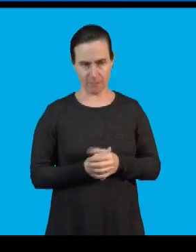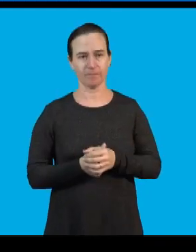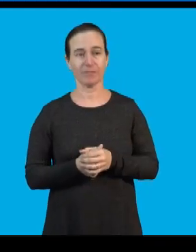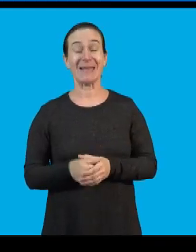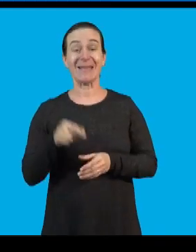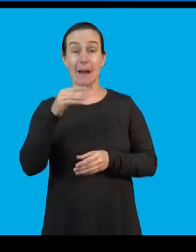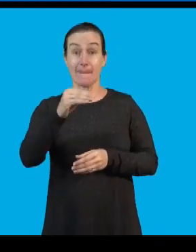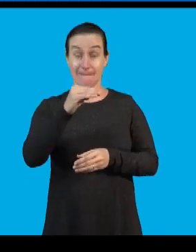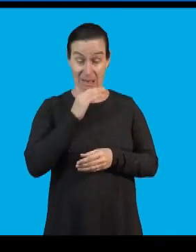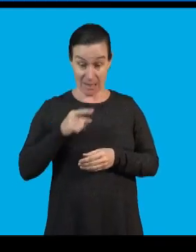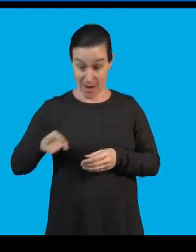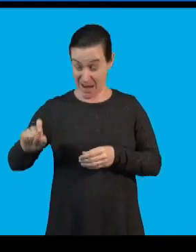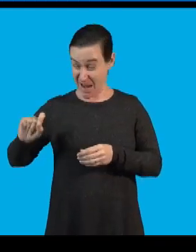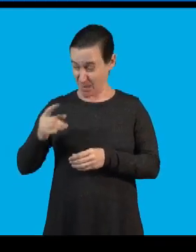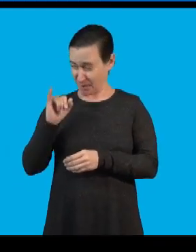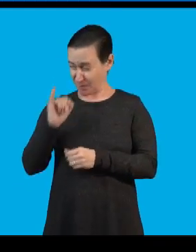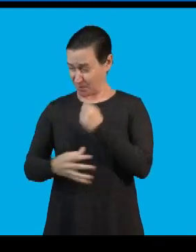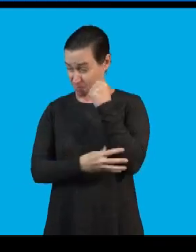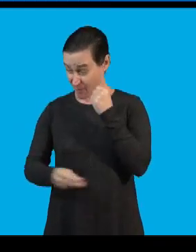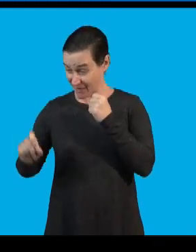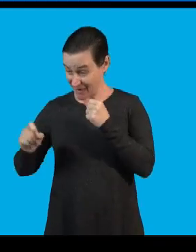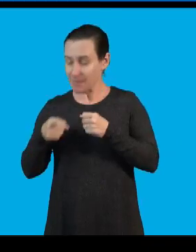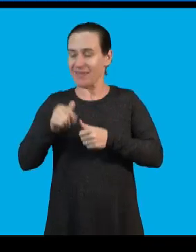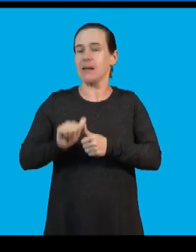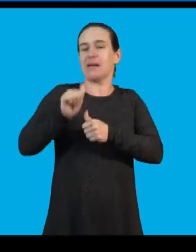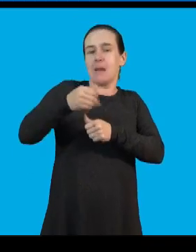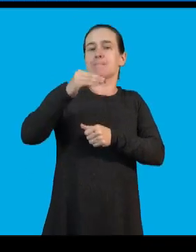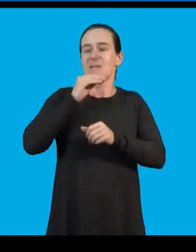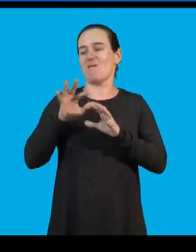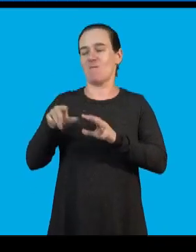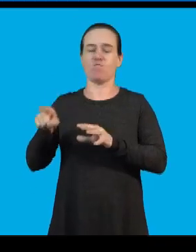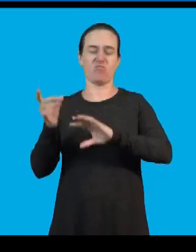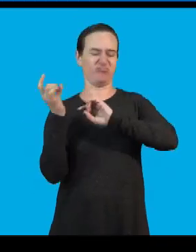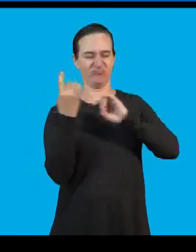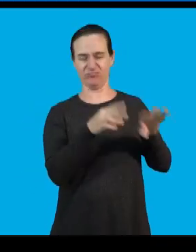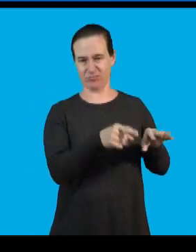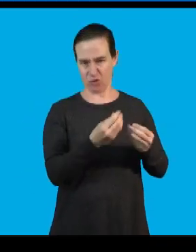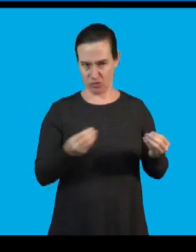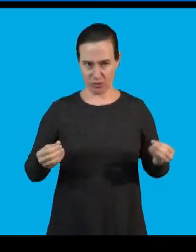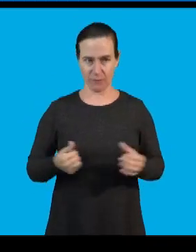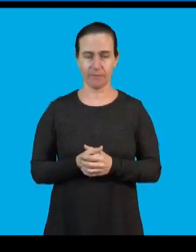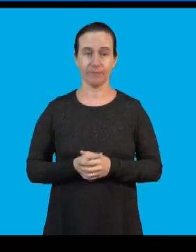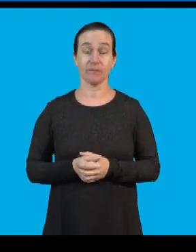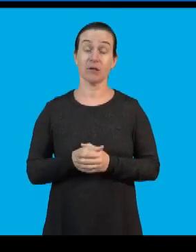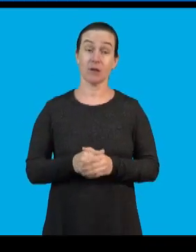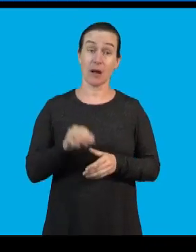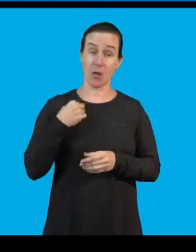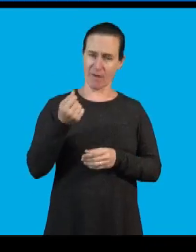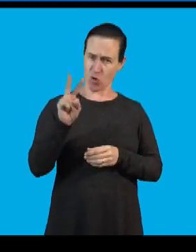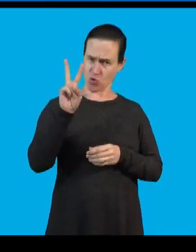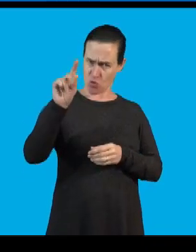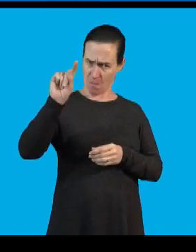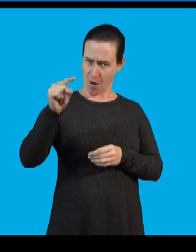cause, all right, that leads to this child being abandoned, okay? So if you should be allocated